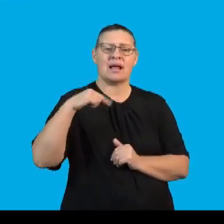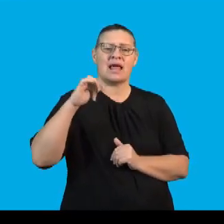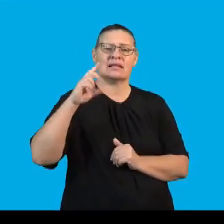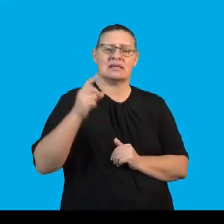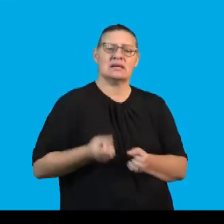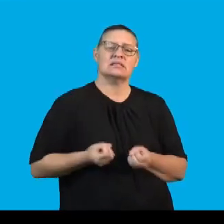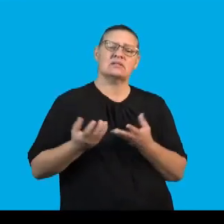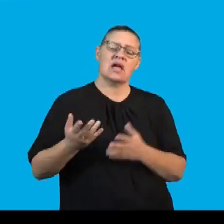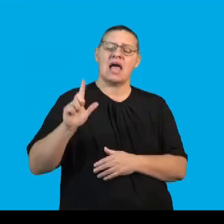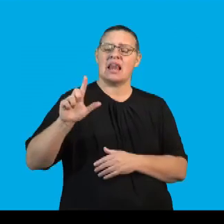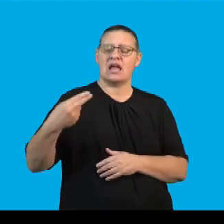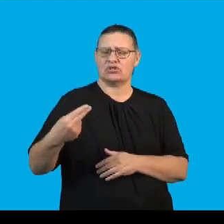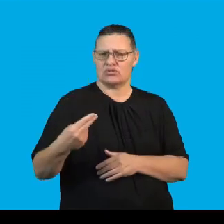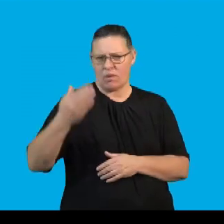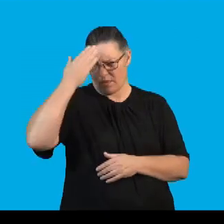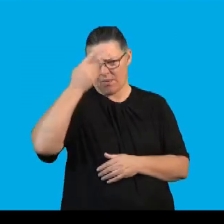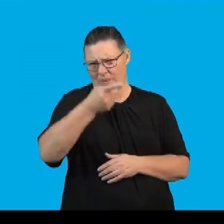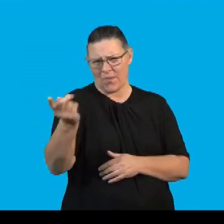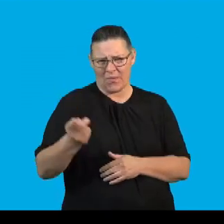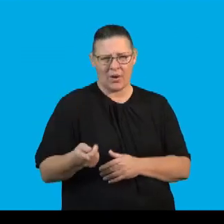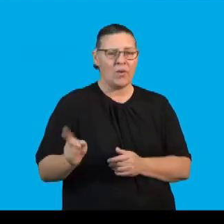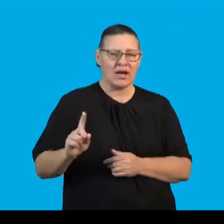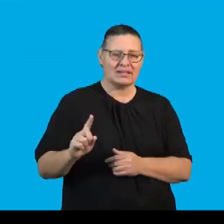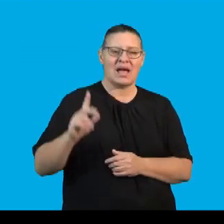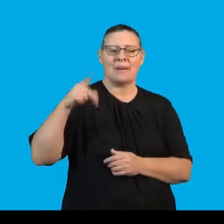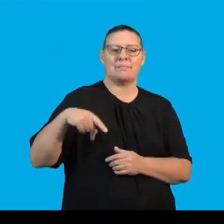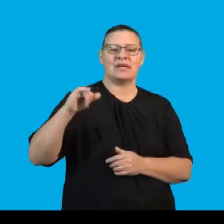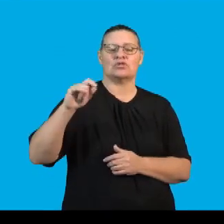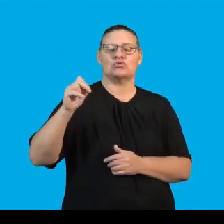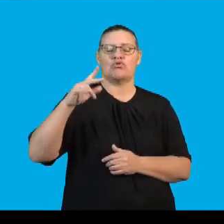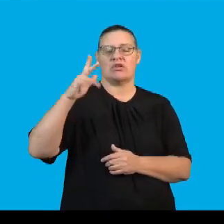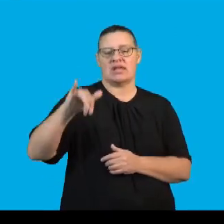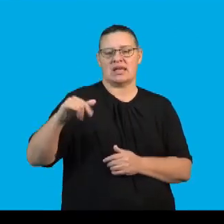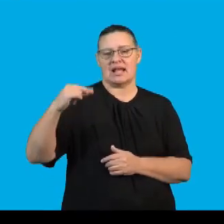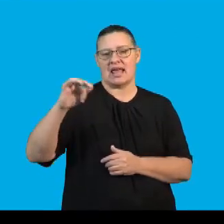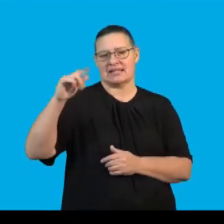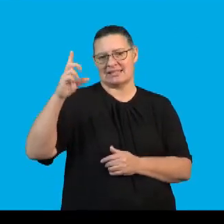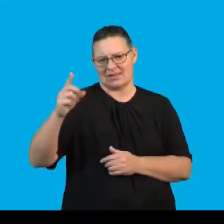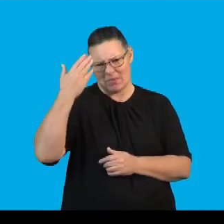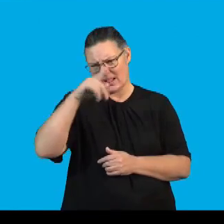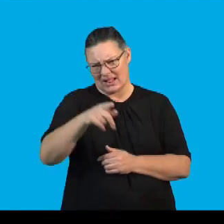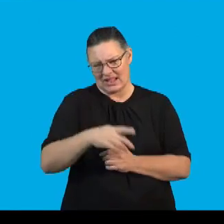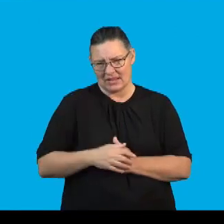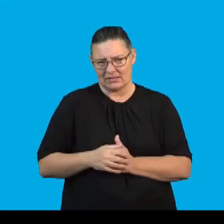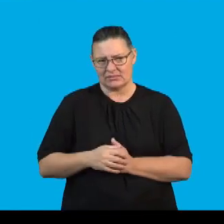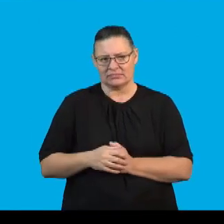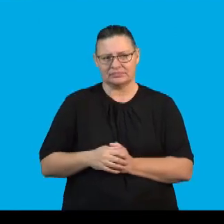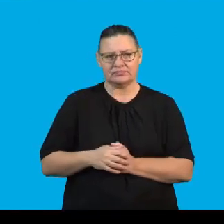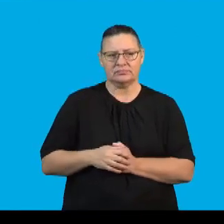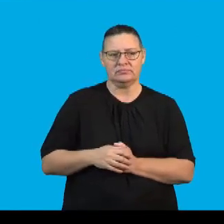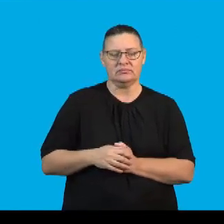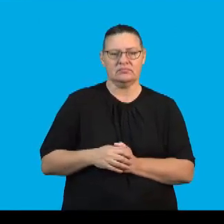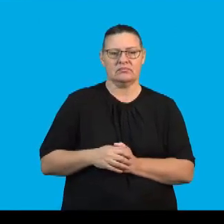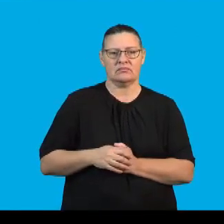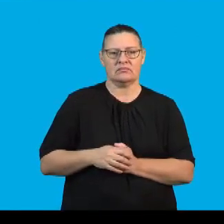221. Name the gland that secretes LH. By now, everybody can say pituitary gland. We all know